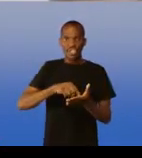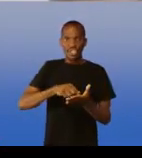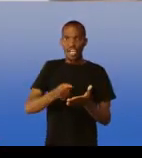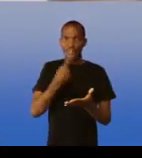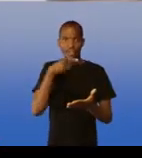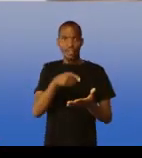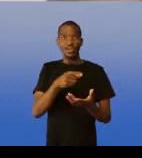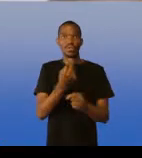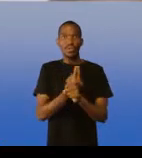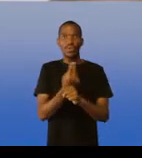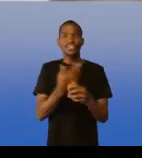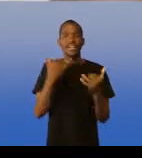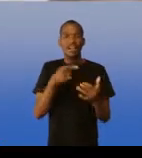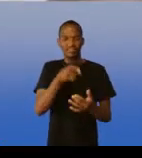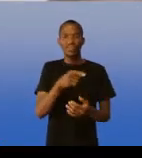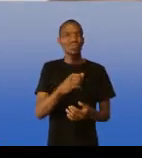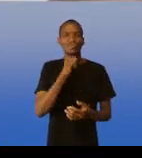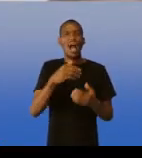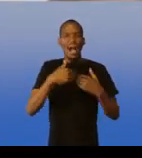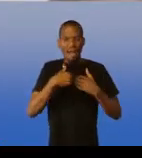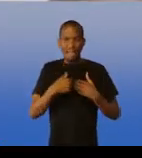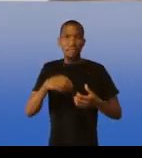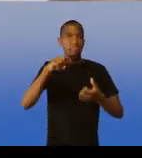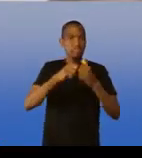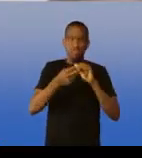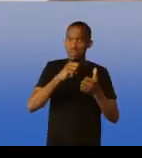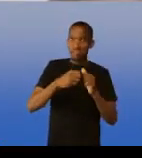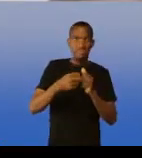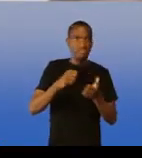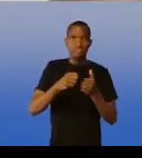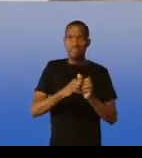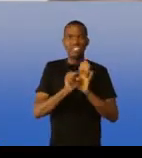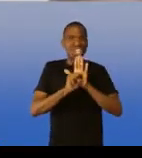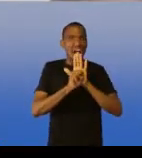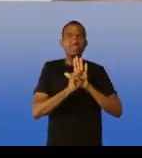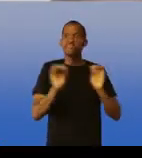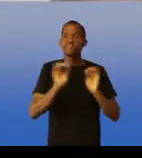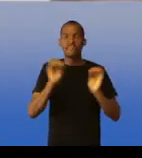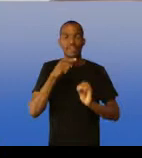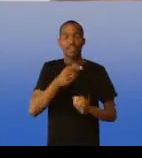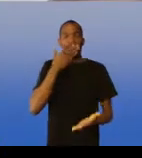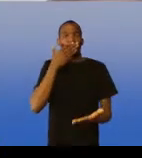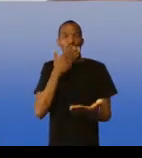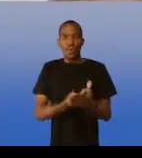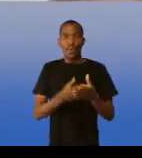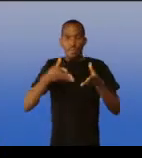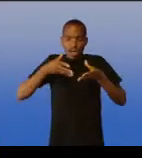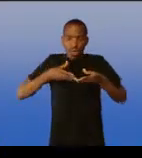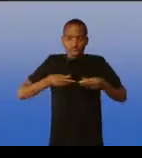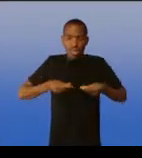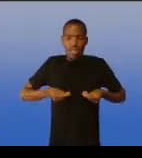use have less side effects. They are very effective in reducing the viral